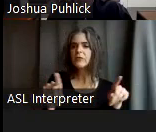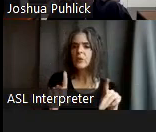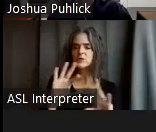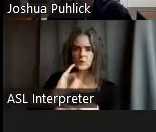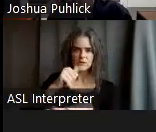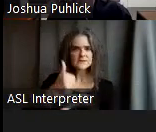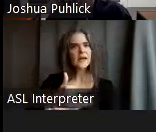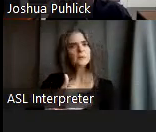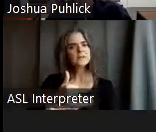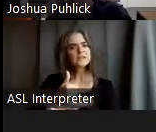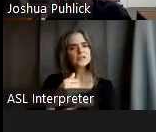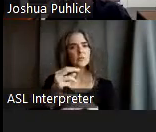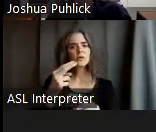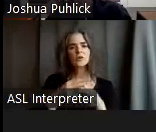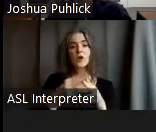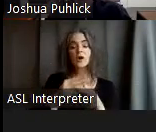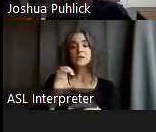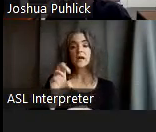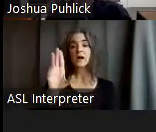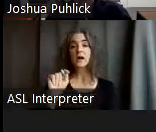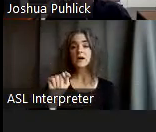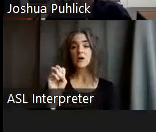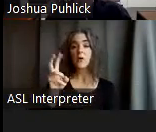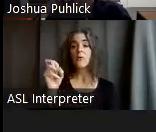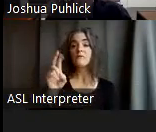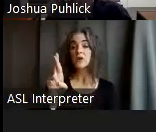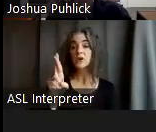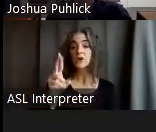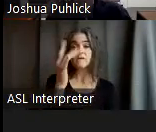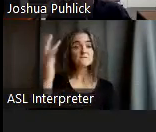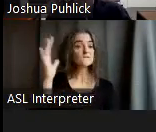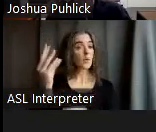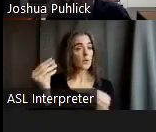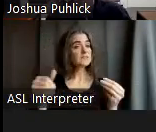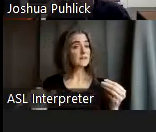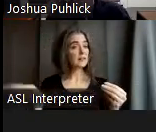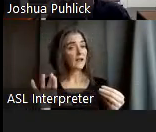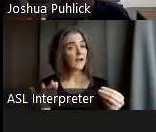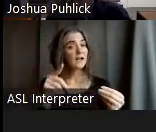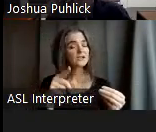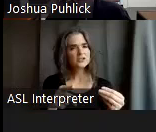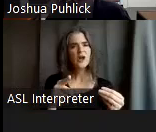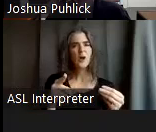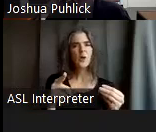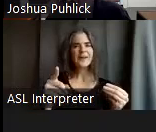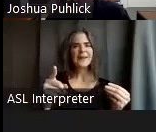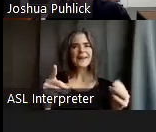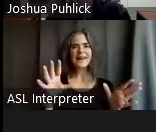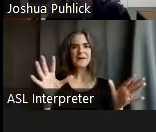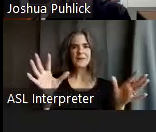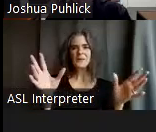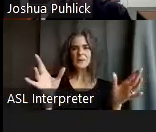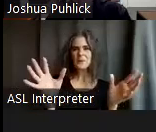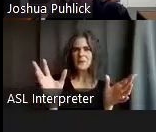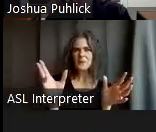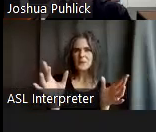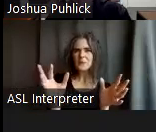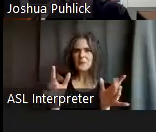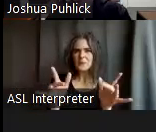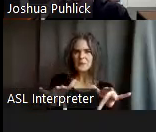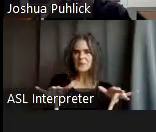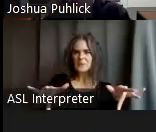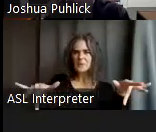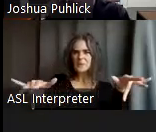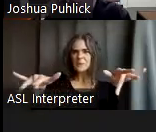established on cutover forest land. So the forests we see now developed from scattered residual trees that